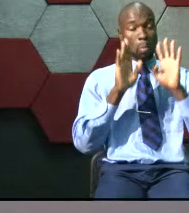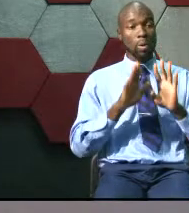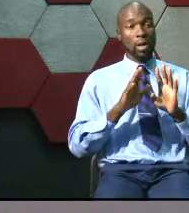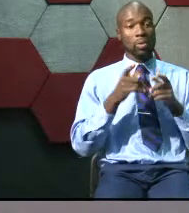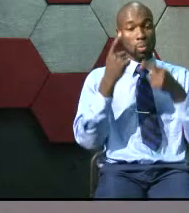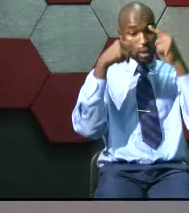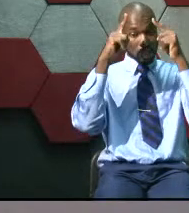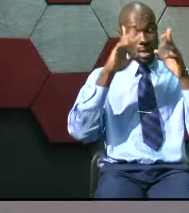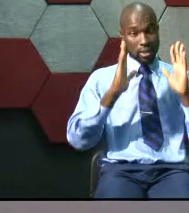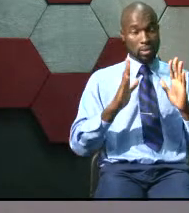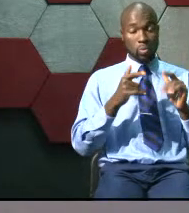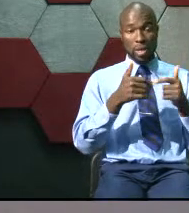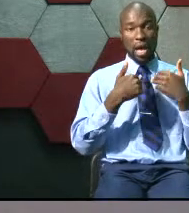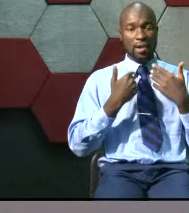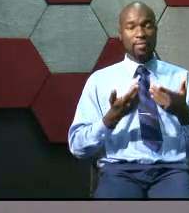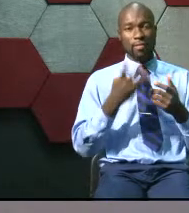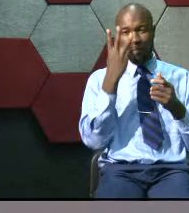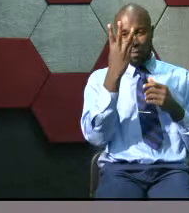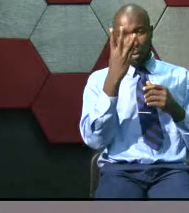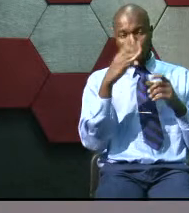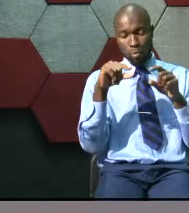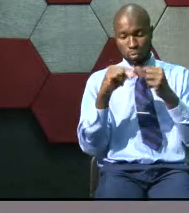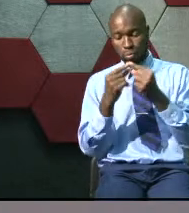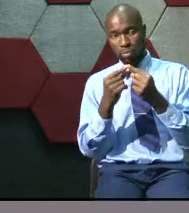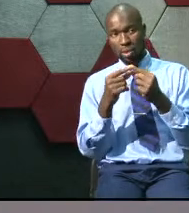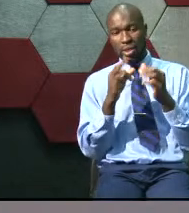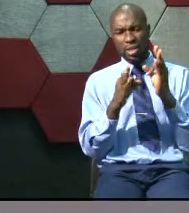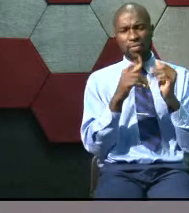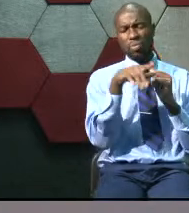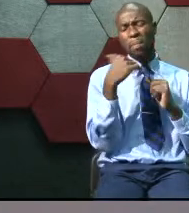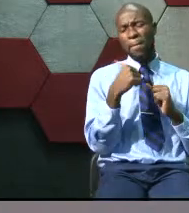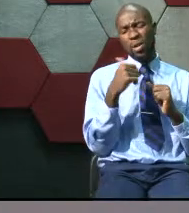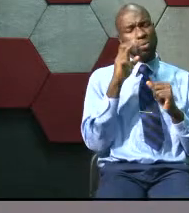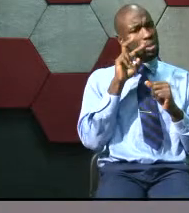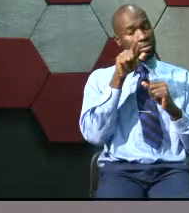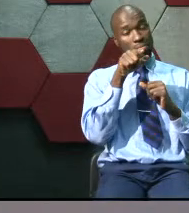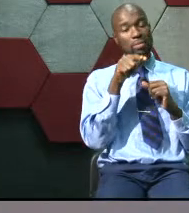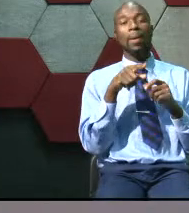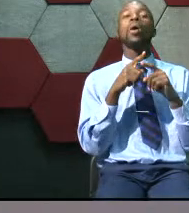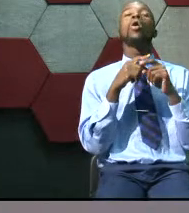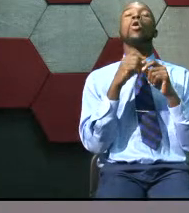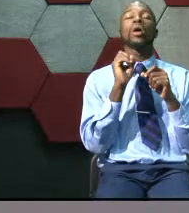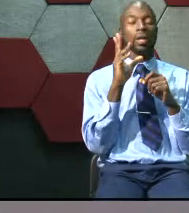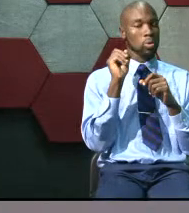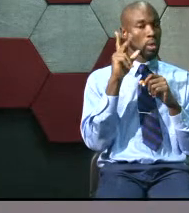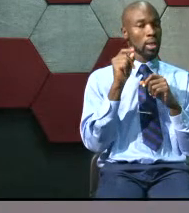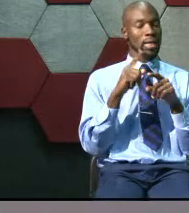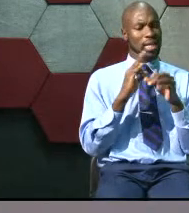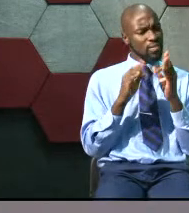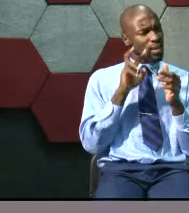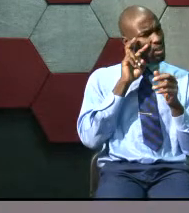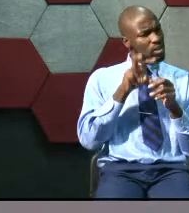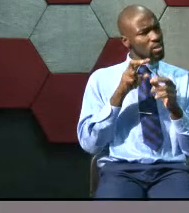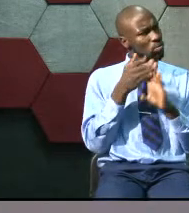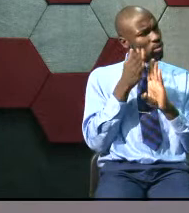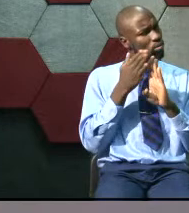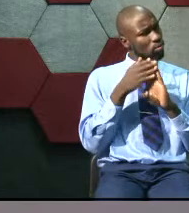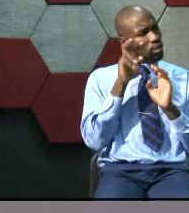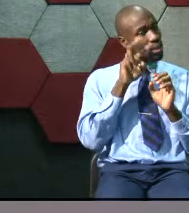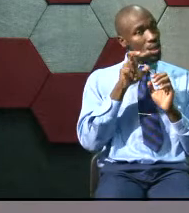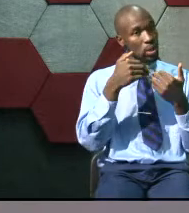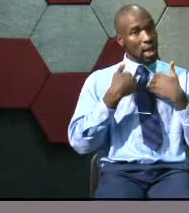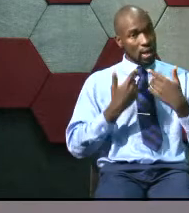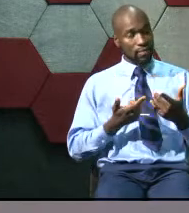are the 4 categories we have, in case anybody has not seen this before? Yeah, so in fact, if I just quickly check in the chat, I think we have